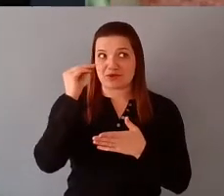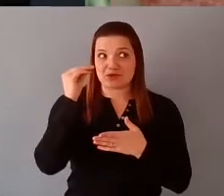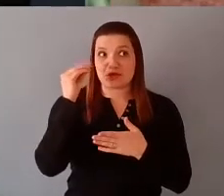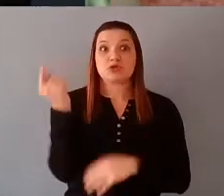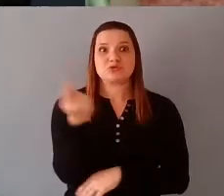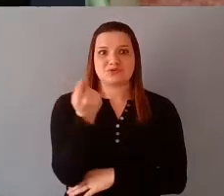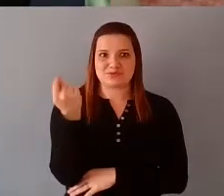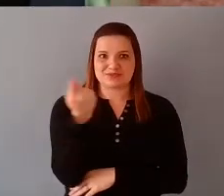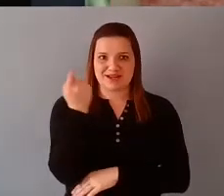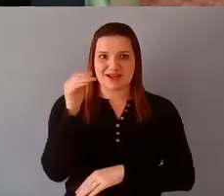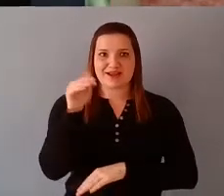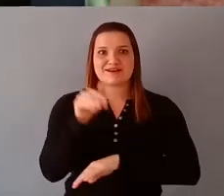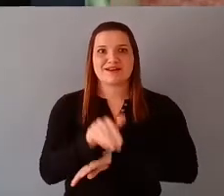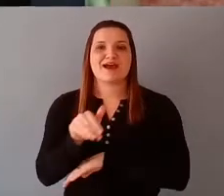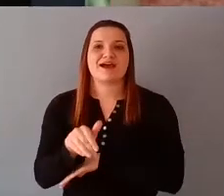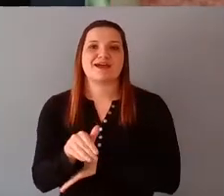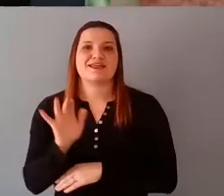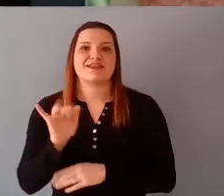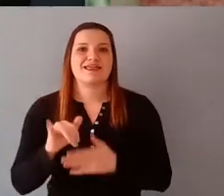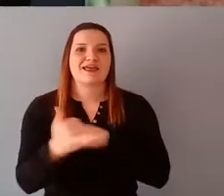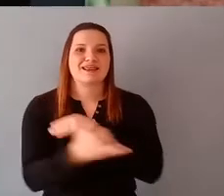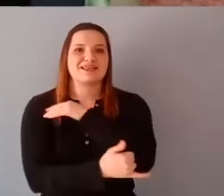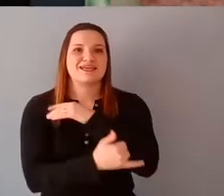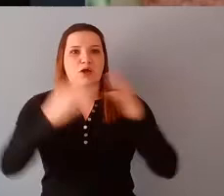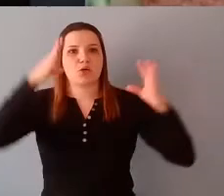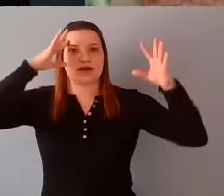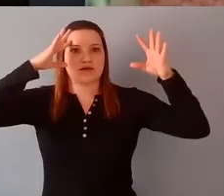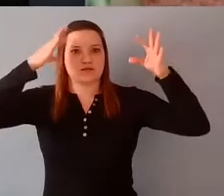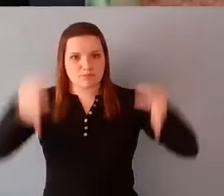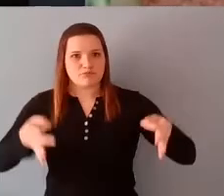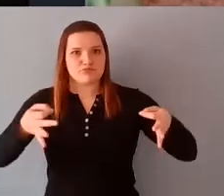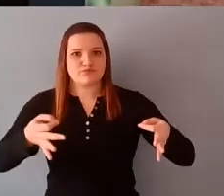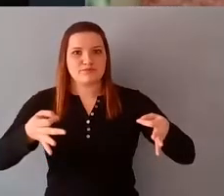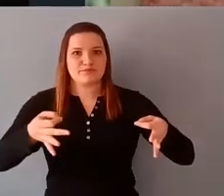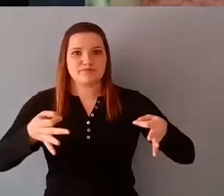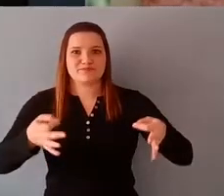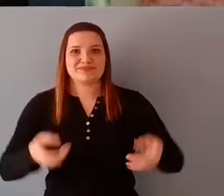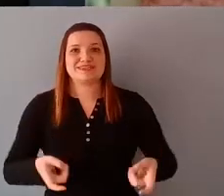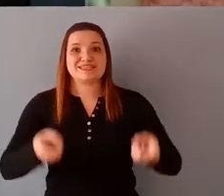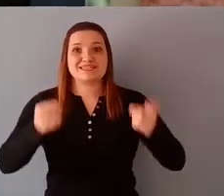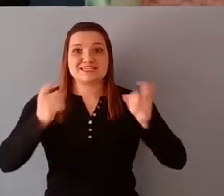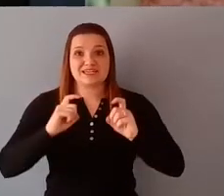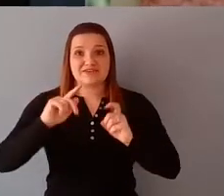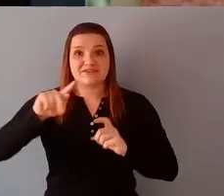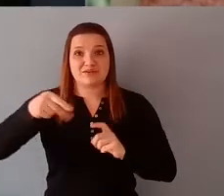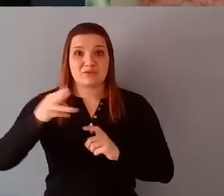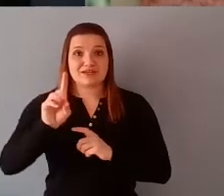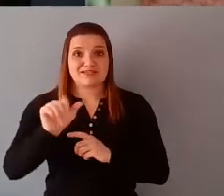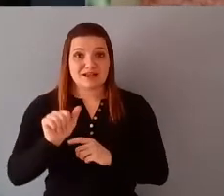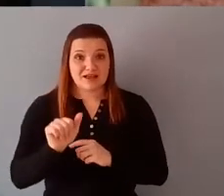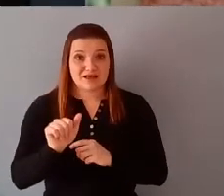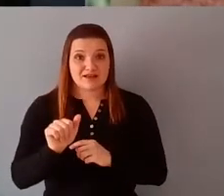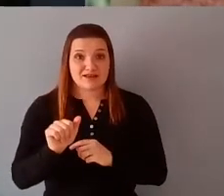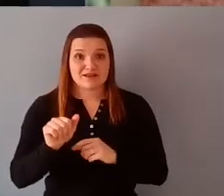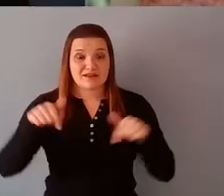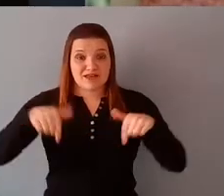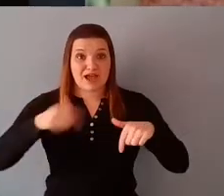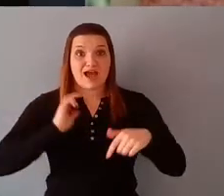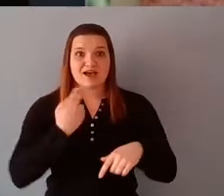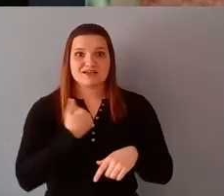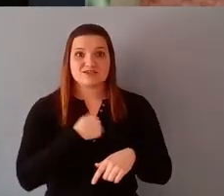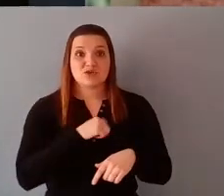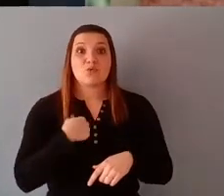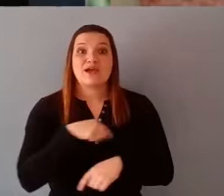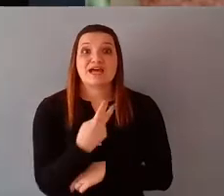night that the county made a decision to give Cuya Delta a full 2nd case. So we got